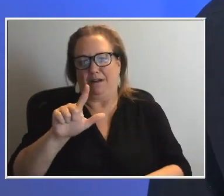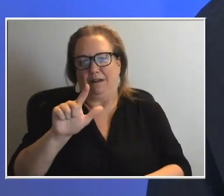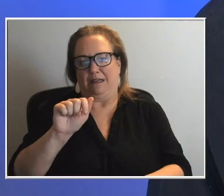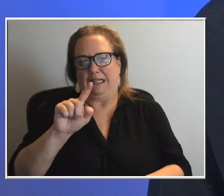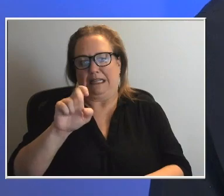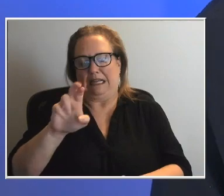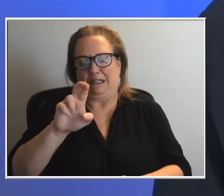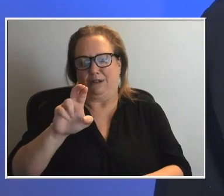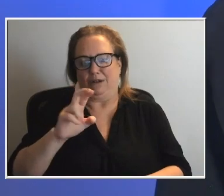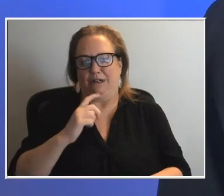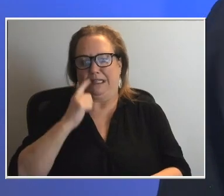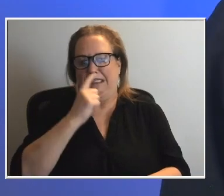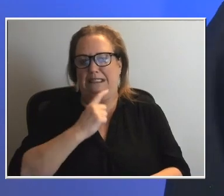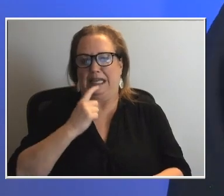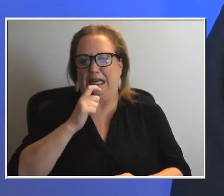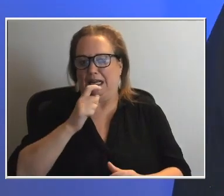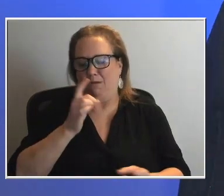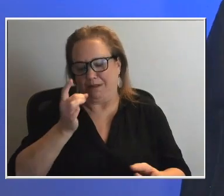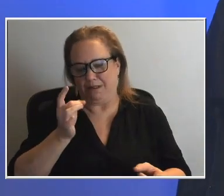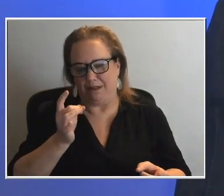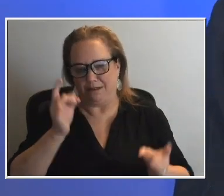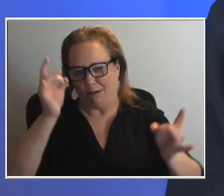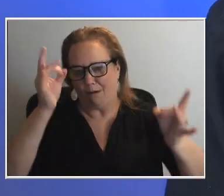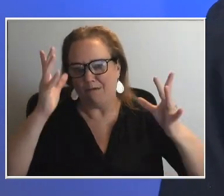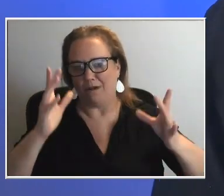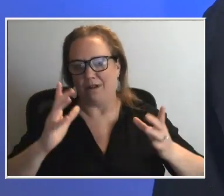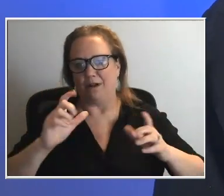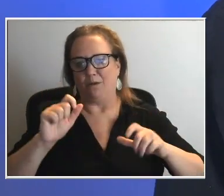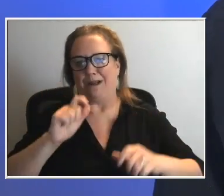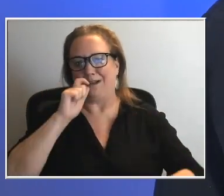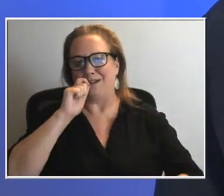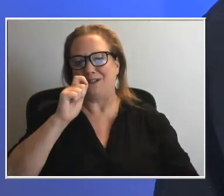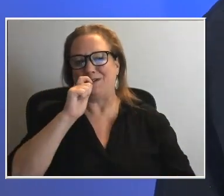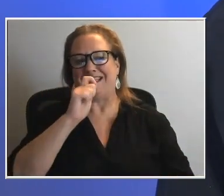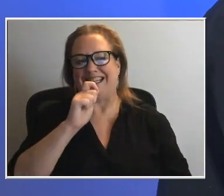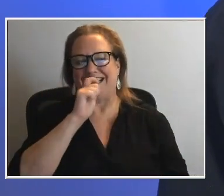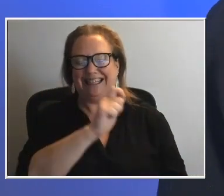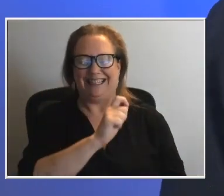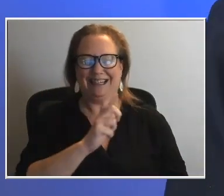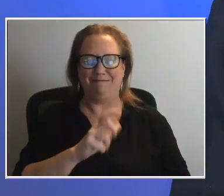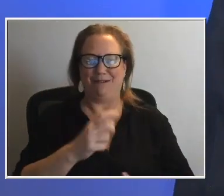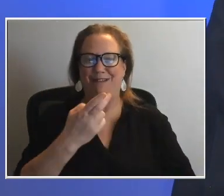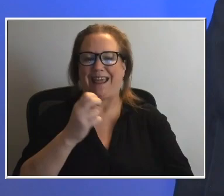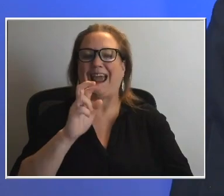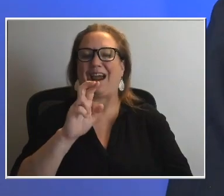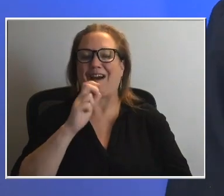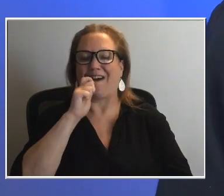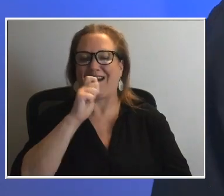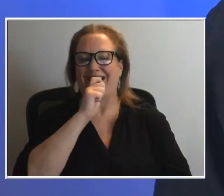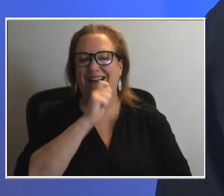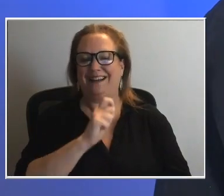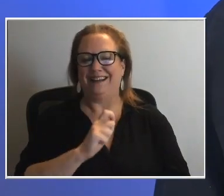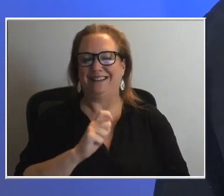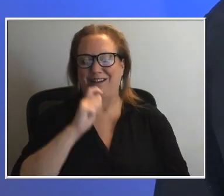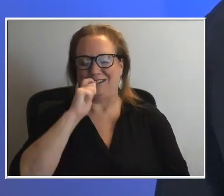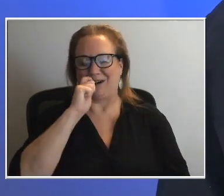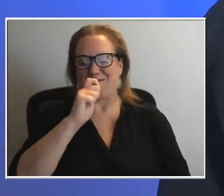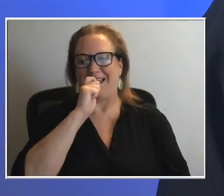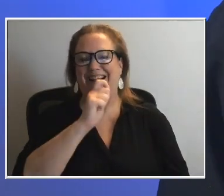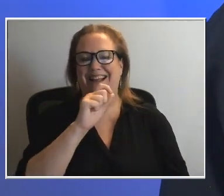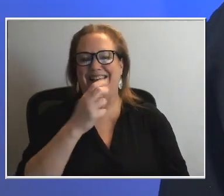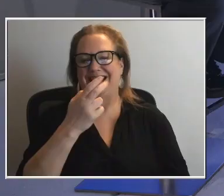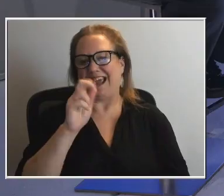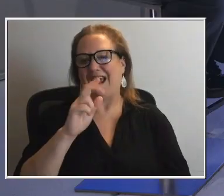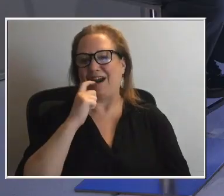site wasn't as dramatic, and we could just tweeze it out. And so I just, you know, I just start plucking And it's